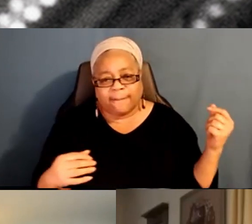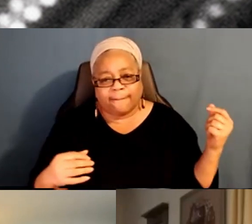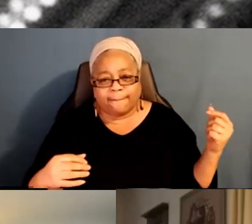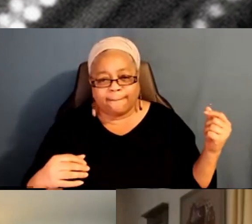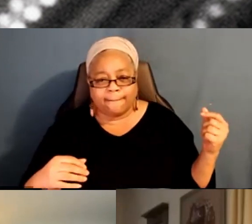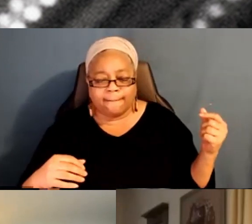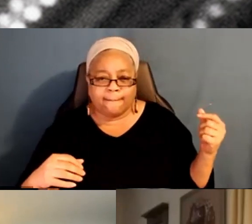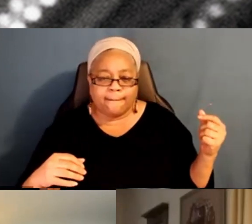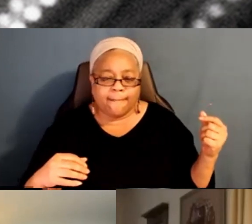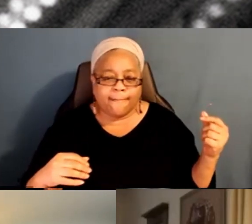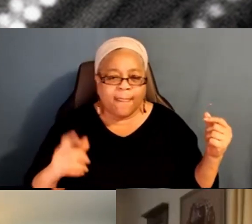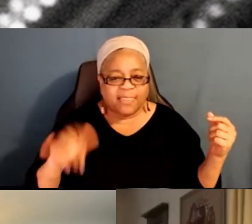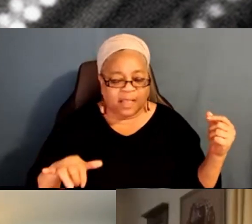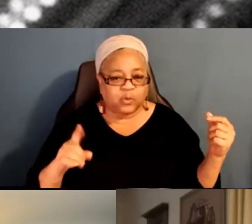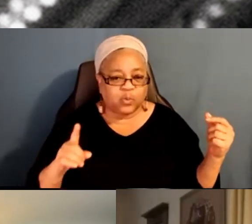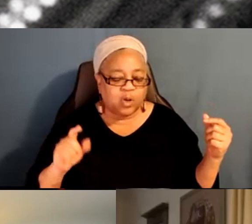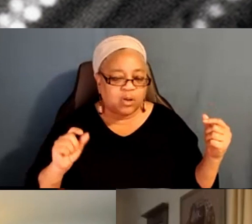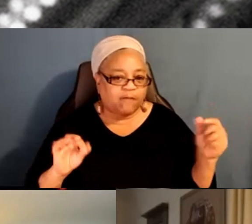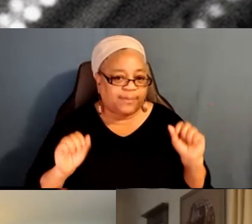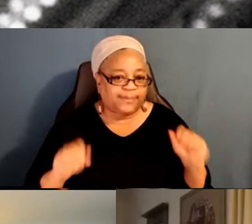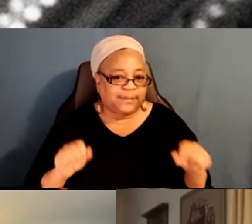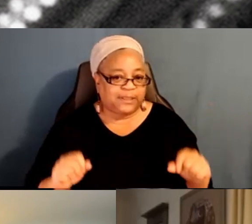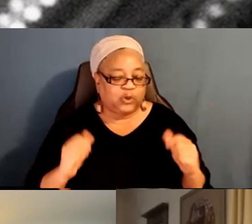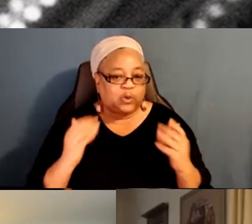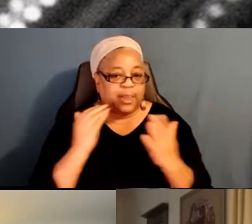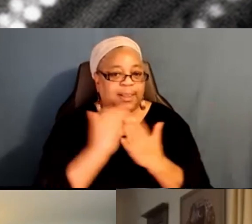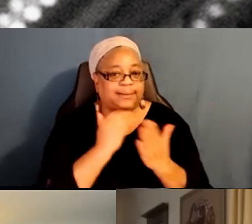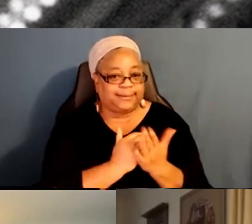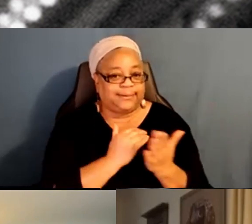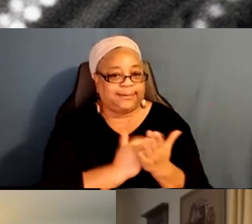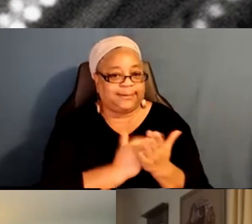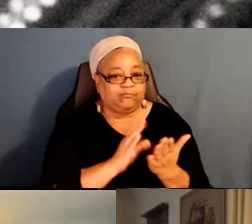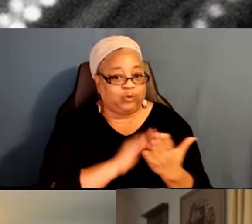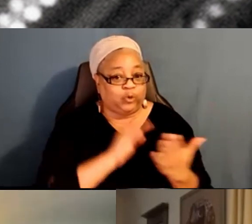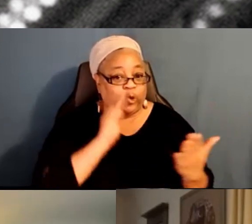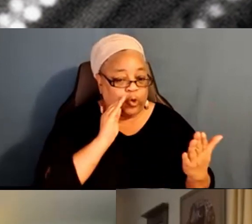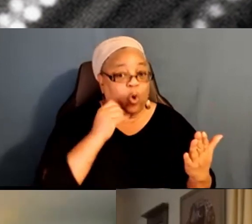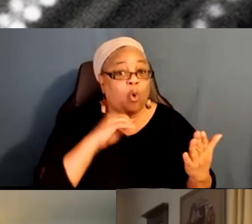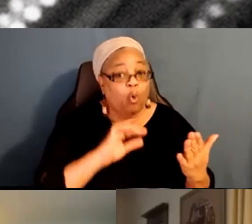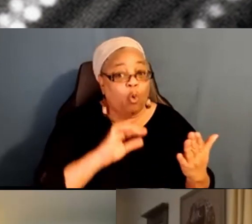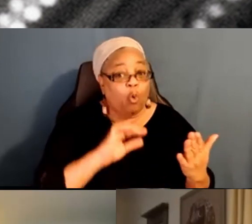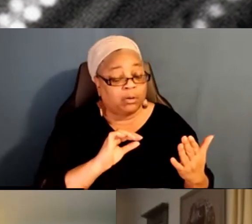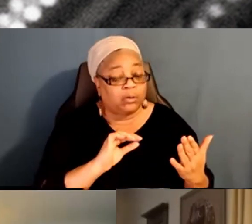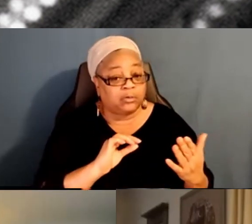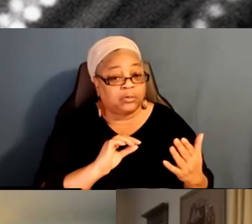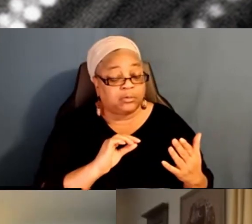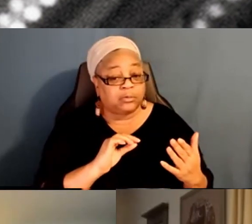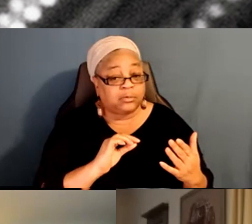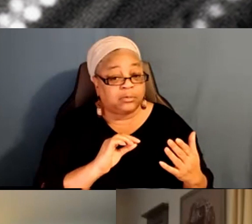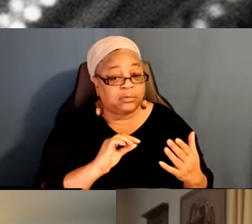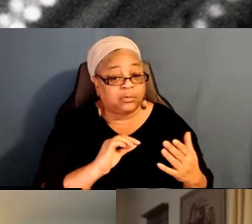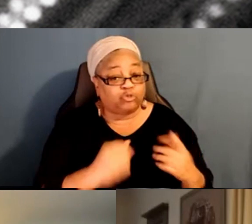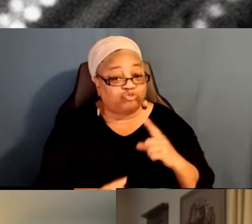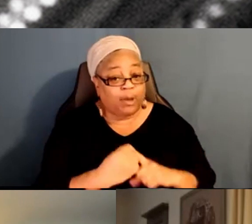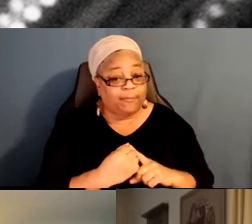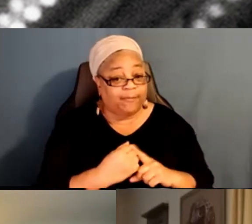one of the potential lessons or ramifications of the work, right, is to have and